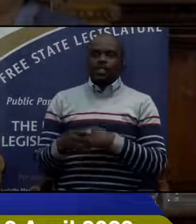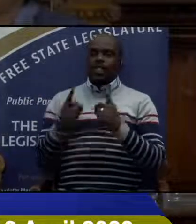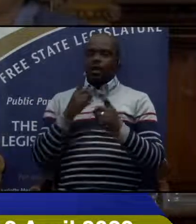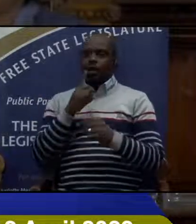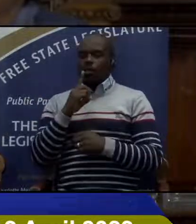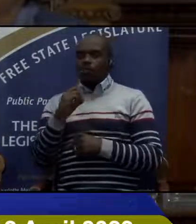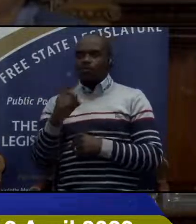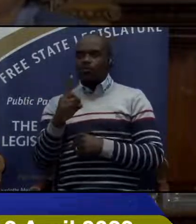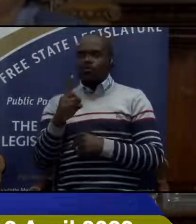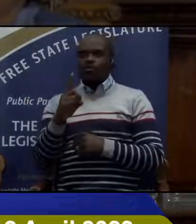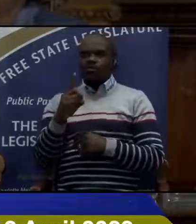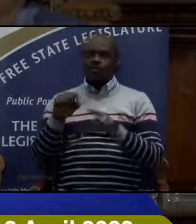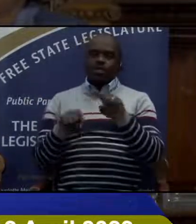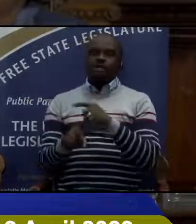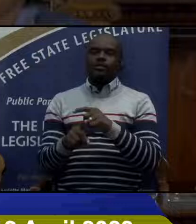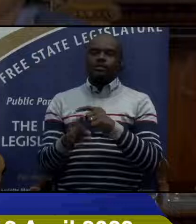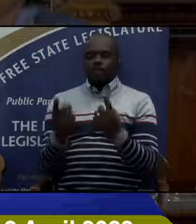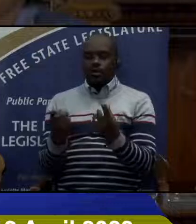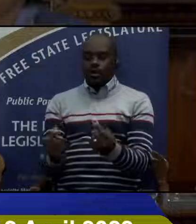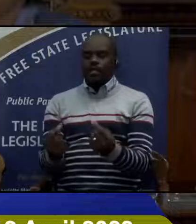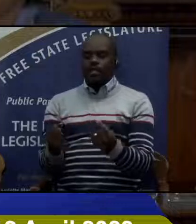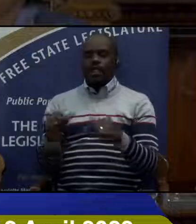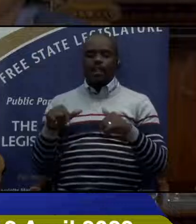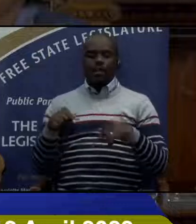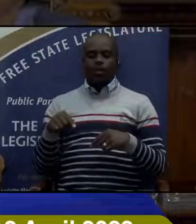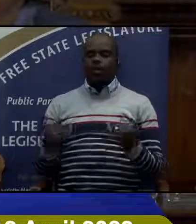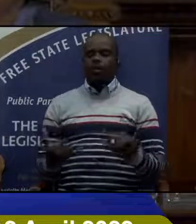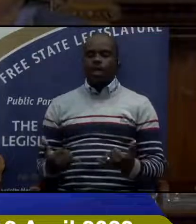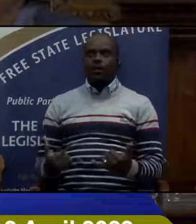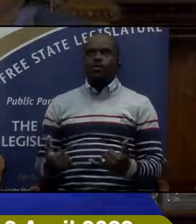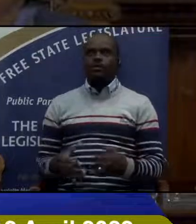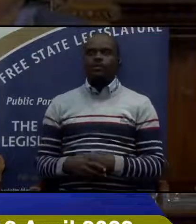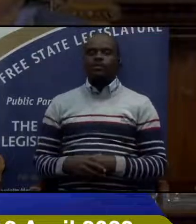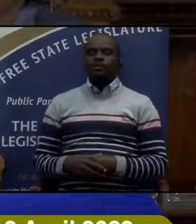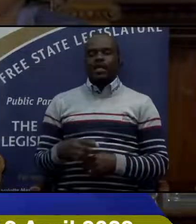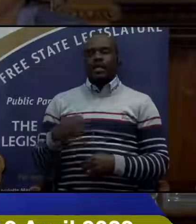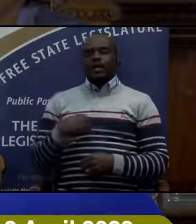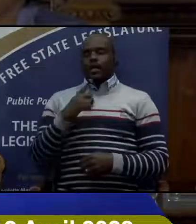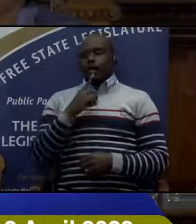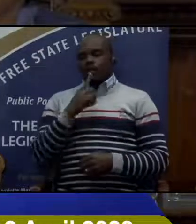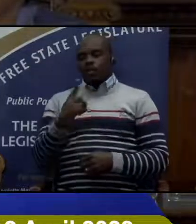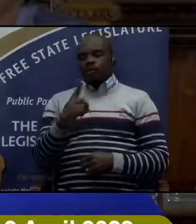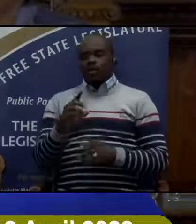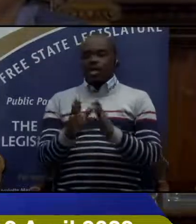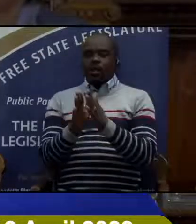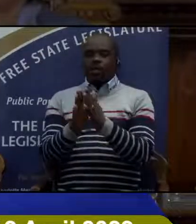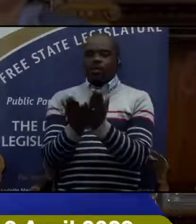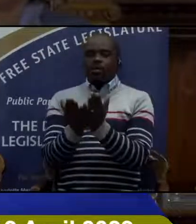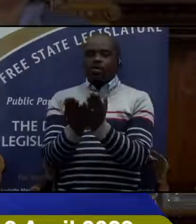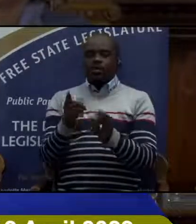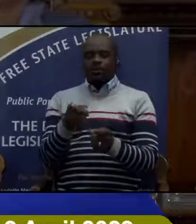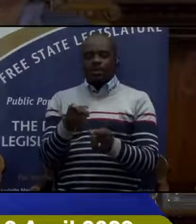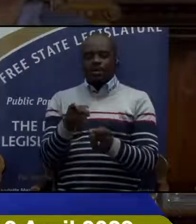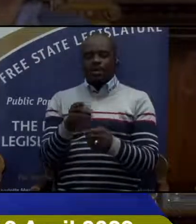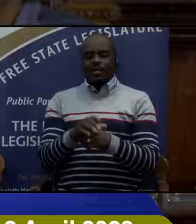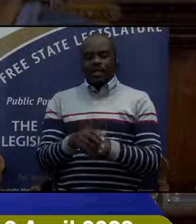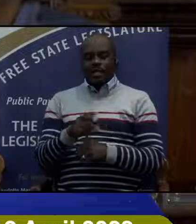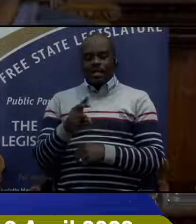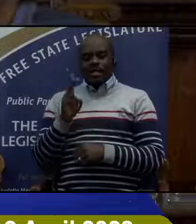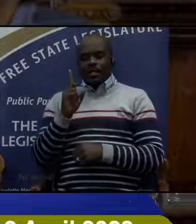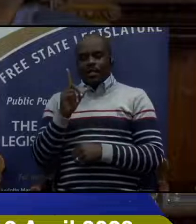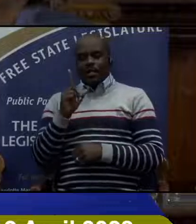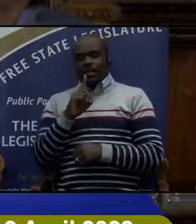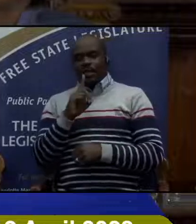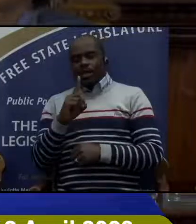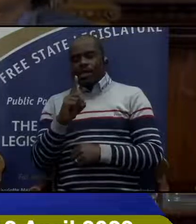classes. Let me qualify this by the book I once read, Premier, The ABC of Communism,